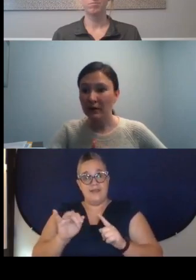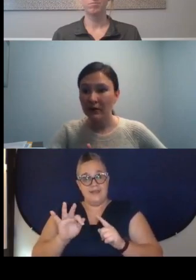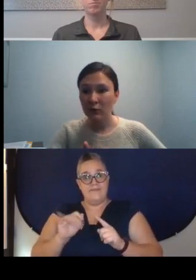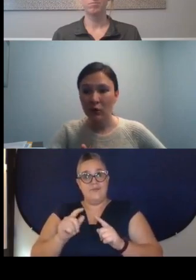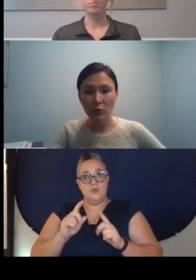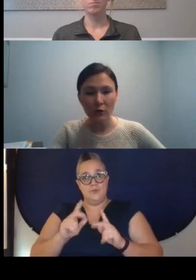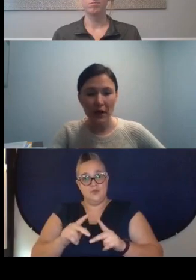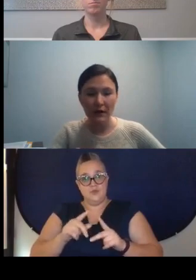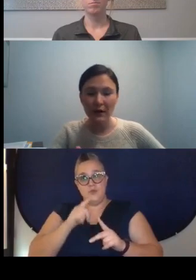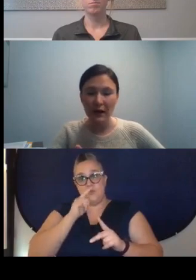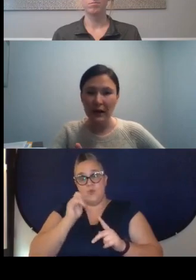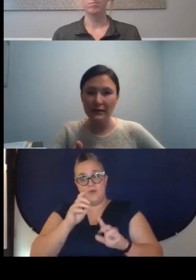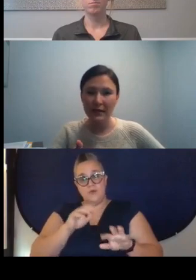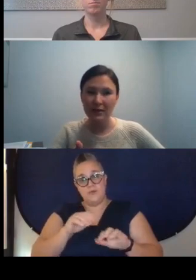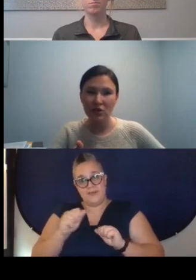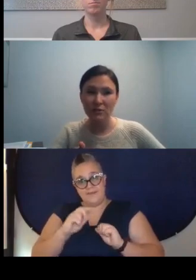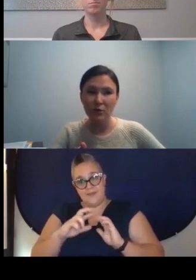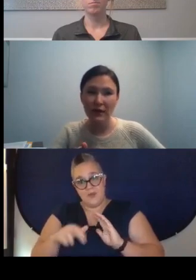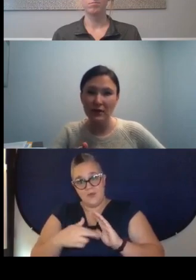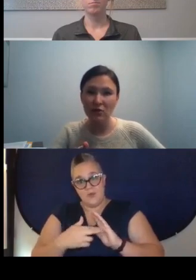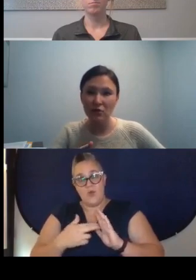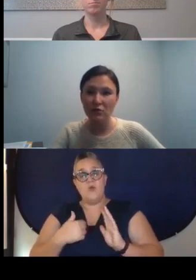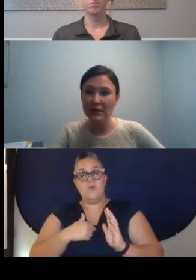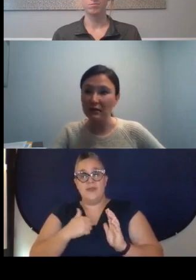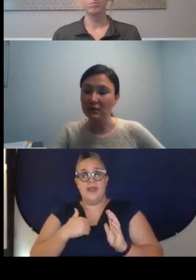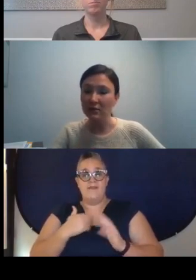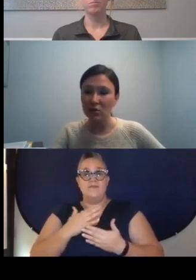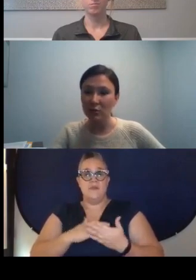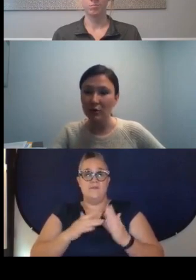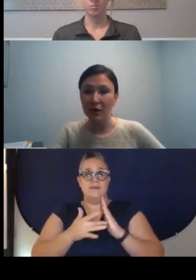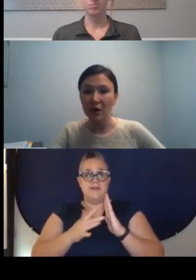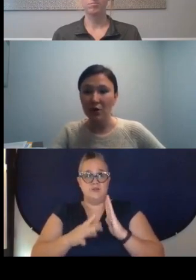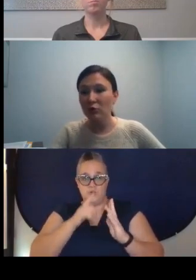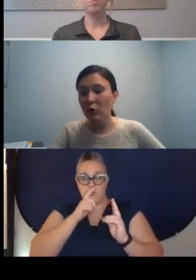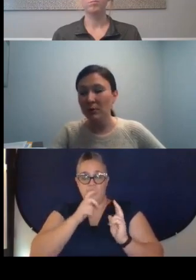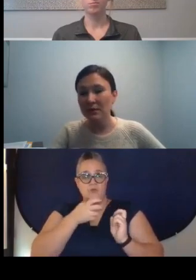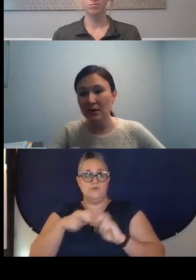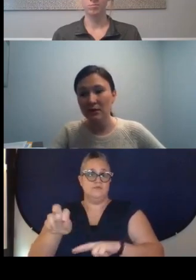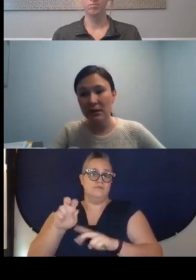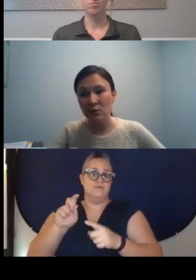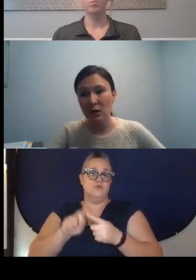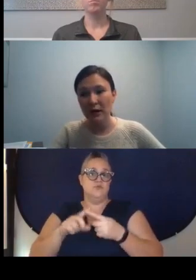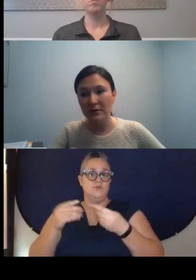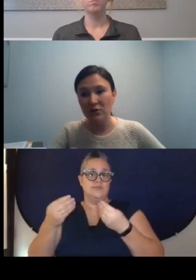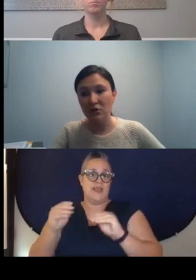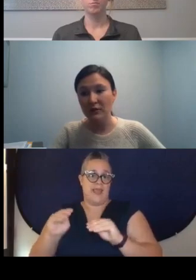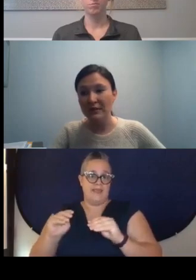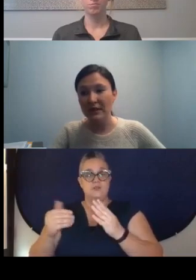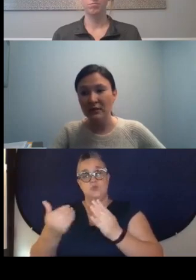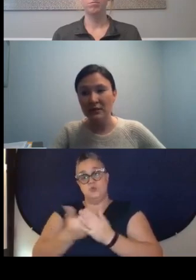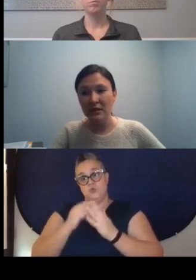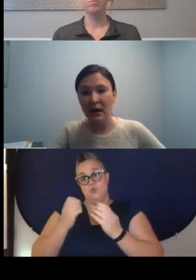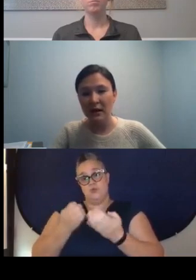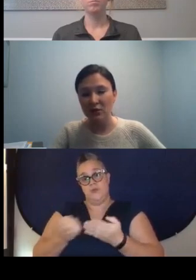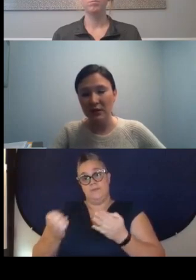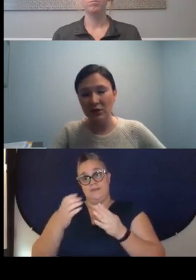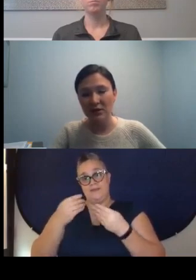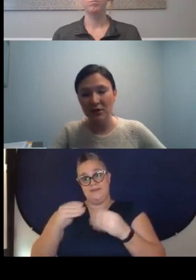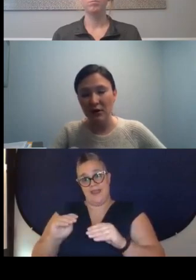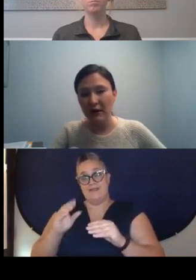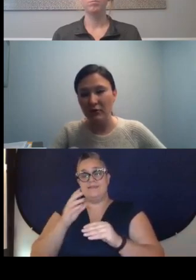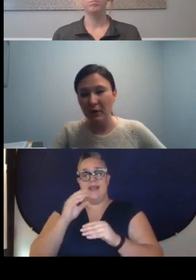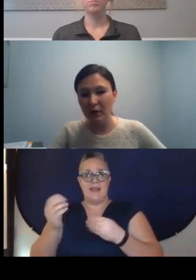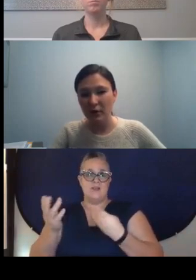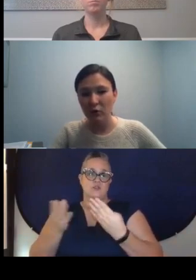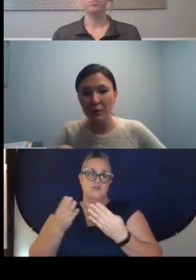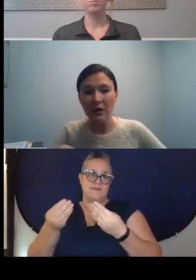eventually move out of that role, we have had technicians move into sales. So both new equipment sales as well as service sales. So that's